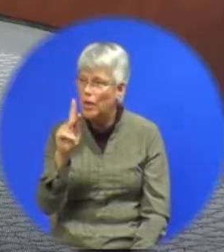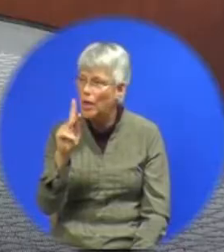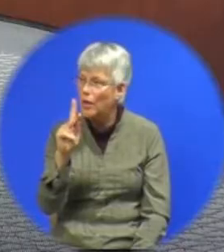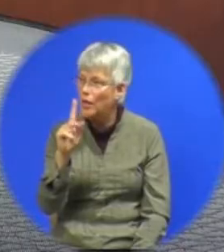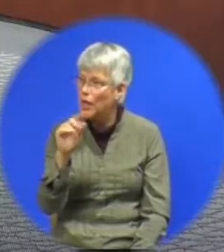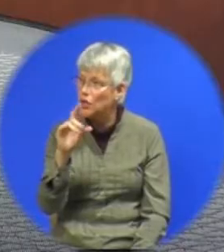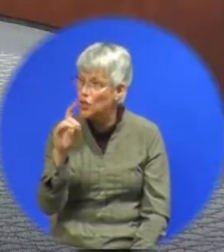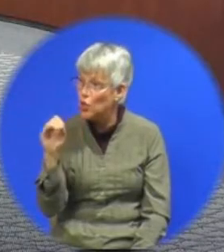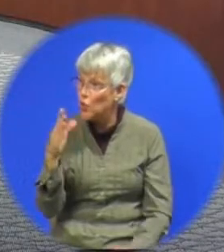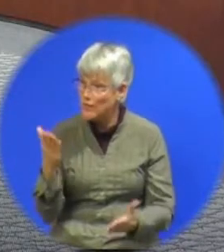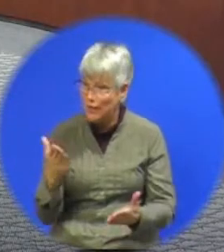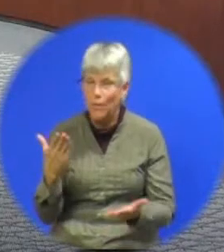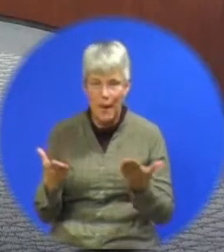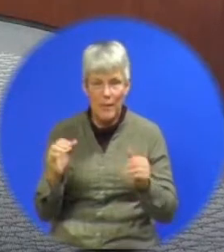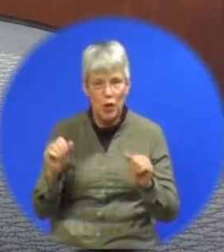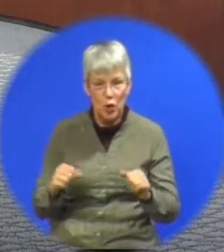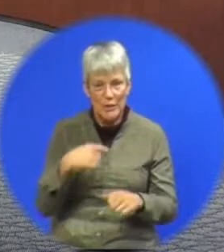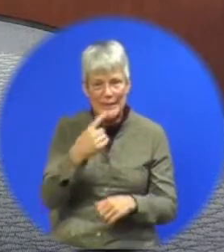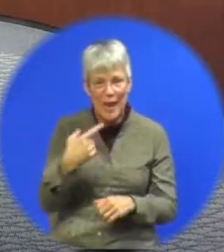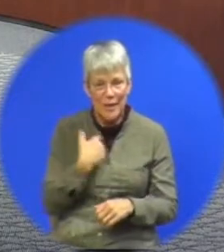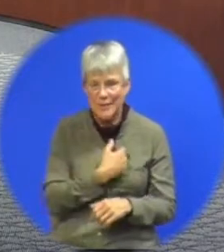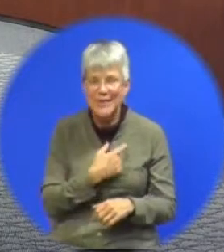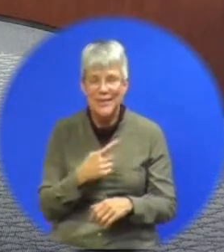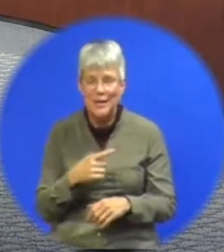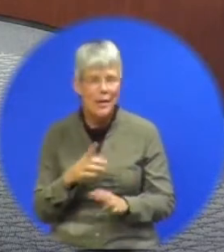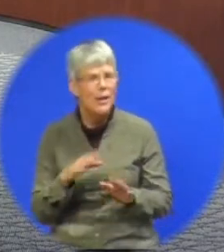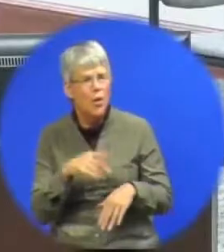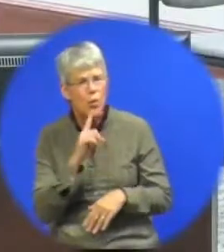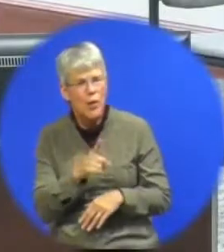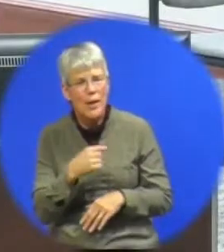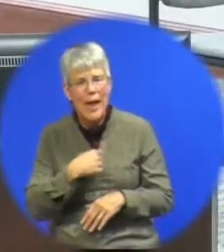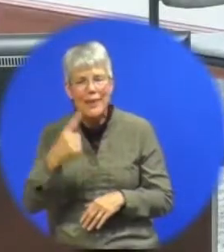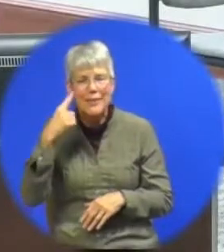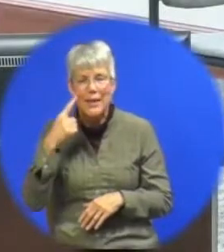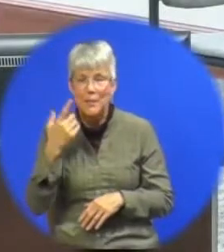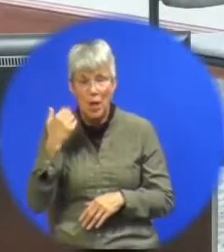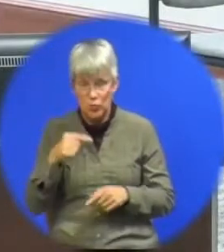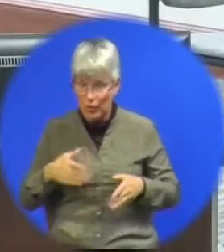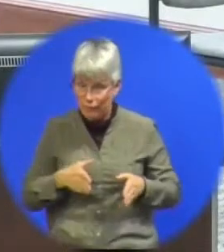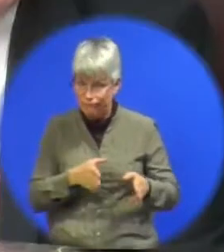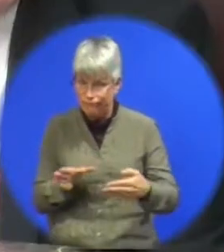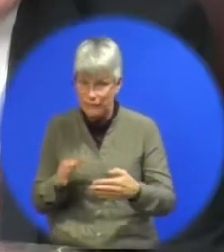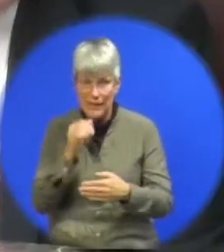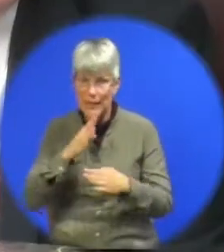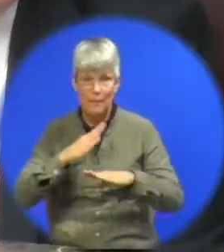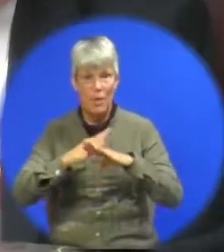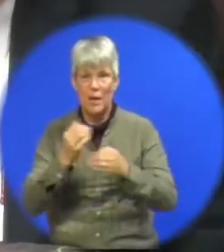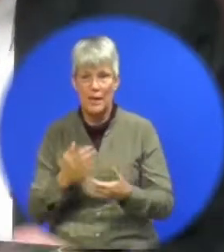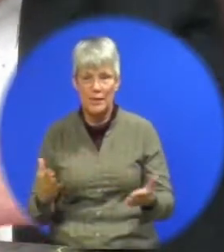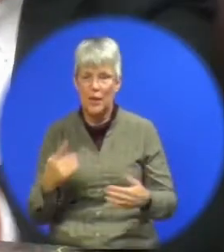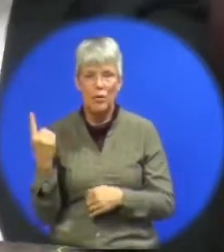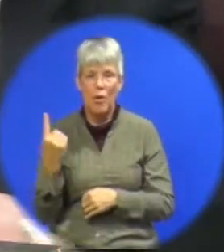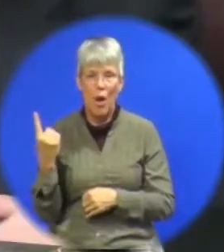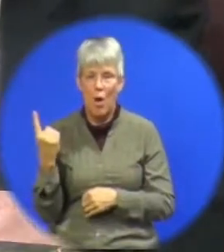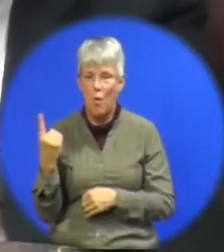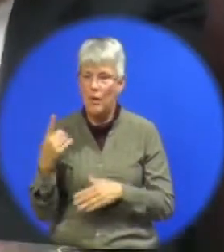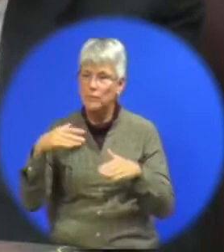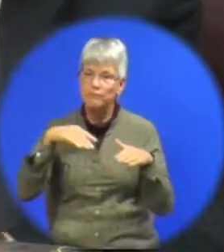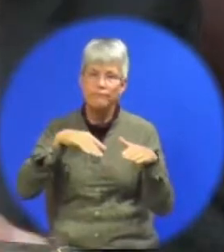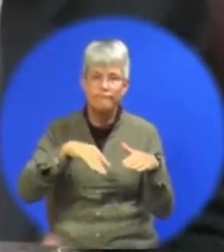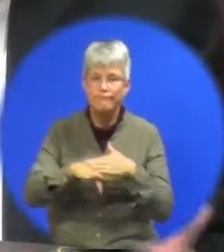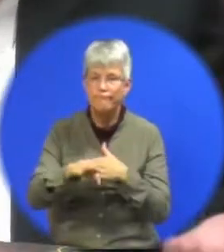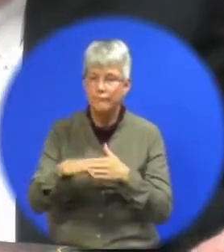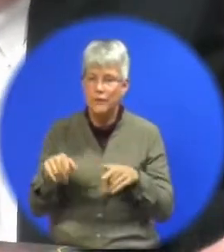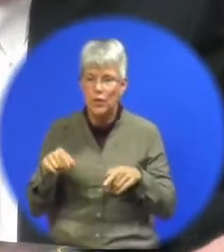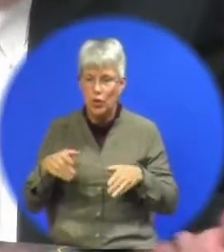this theme. I think it's because it really didn't block anything, because you could always access the rest of Beach Street by